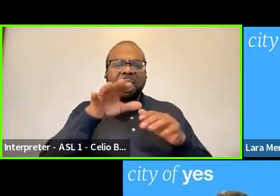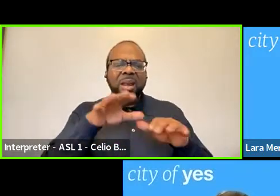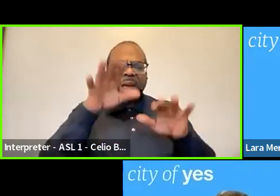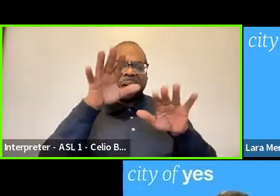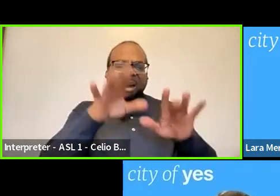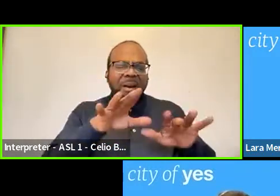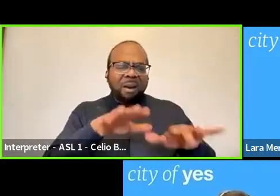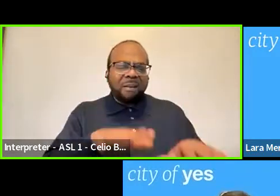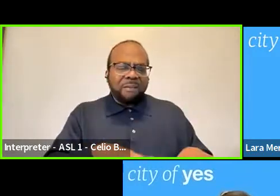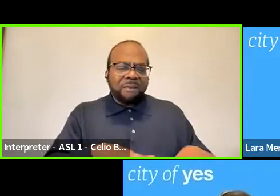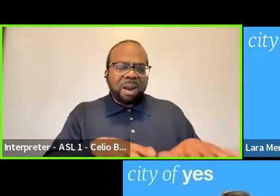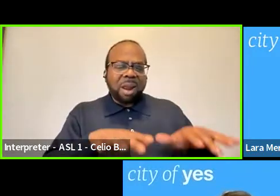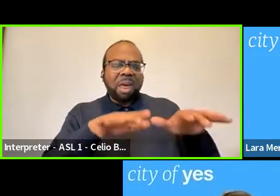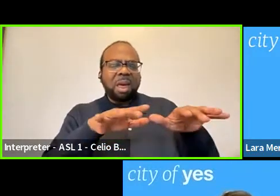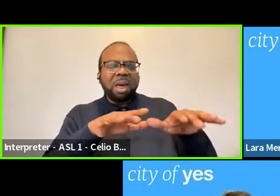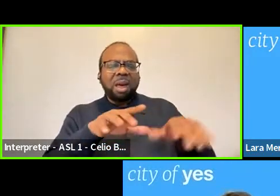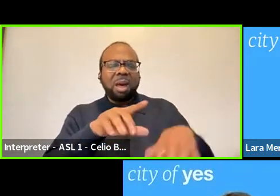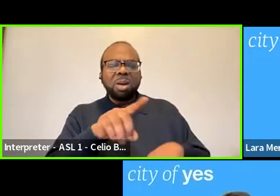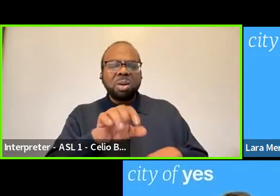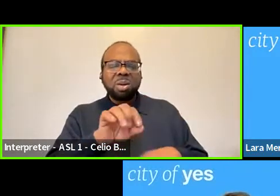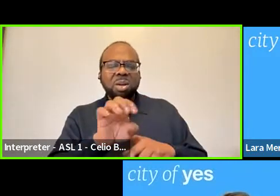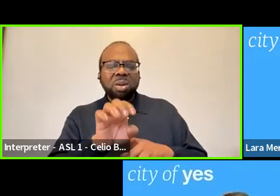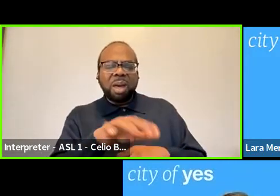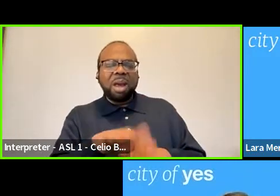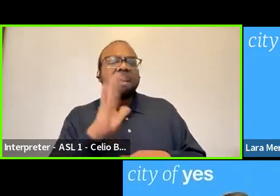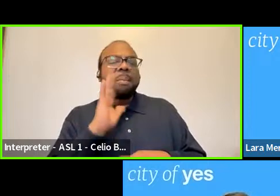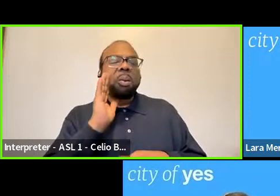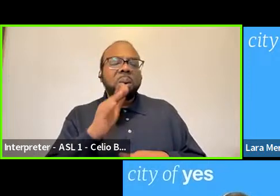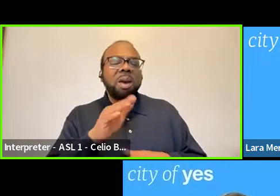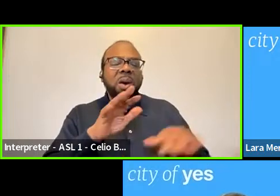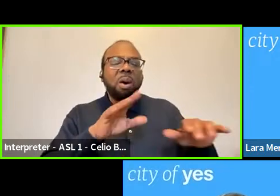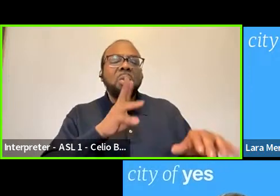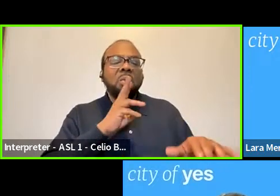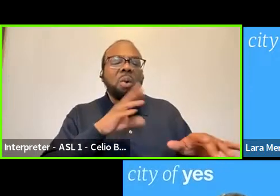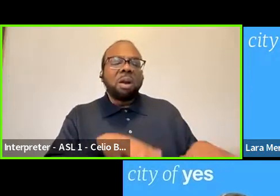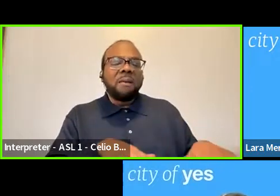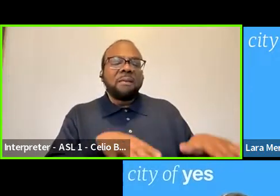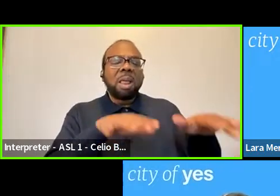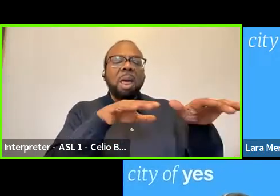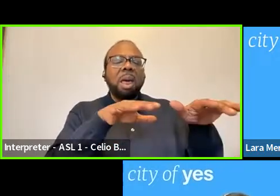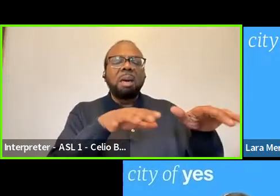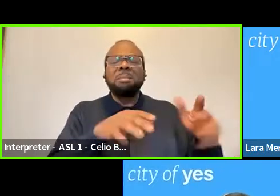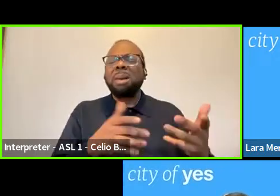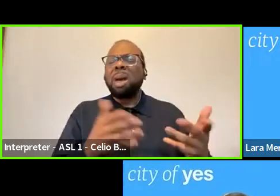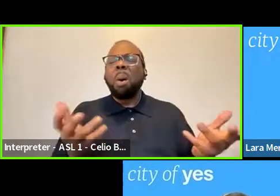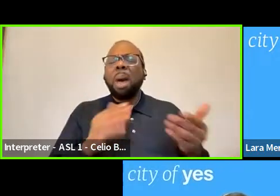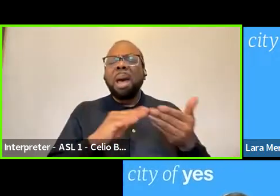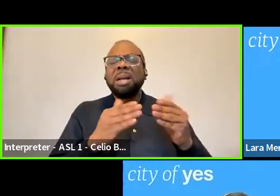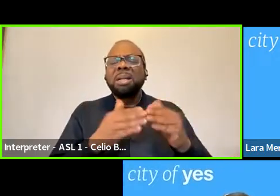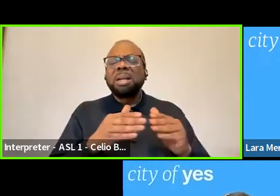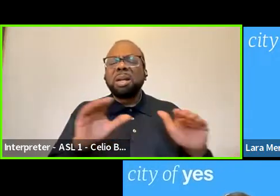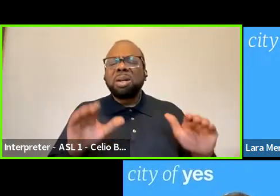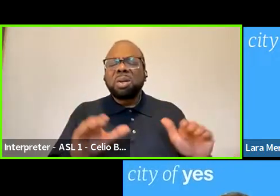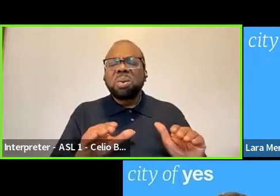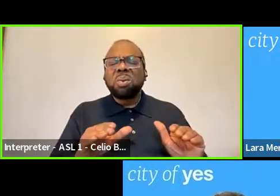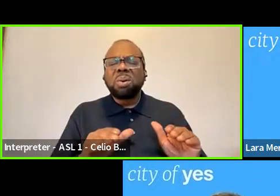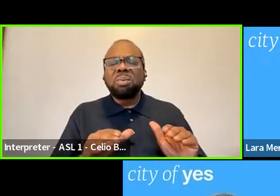flooding zone, but do flood. What is the city doing to push back against climate change?